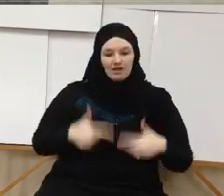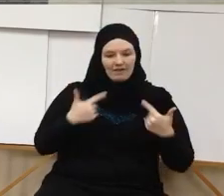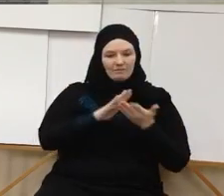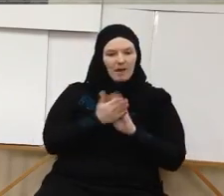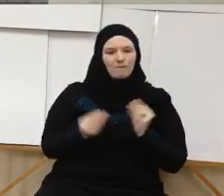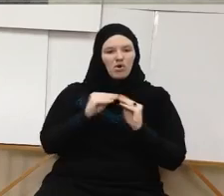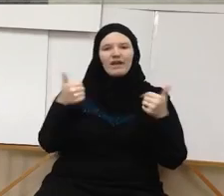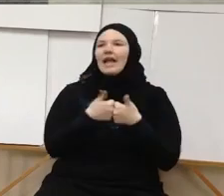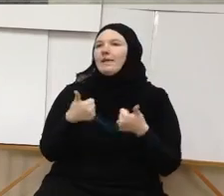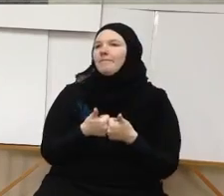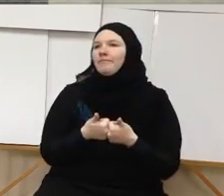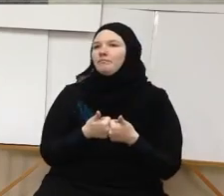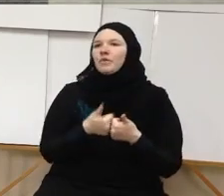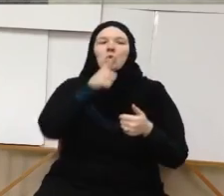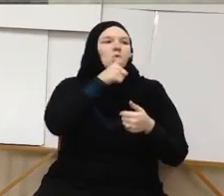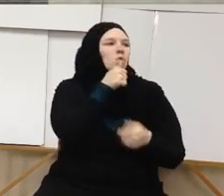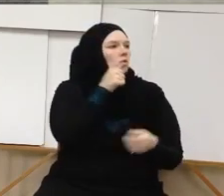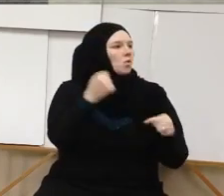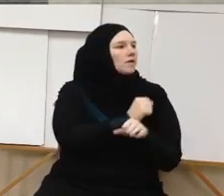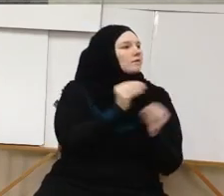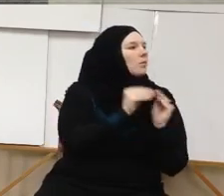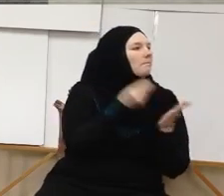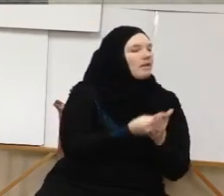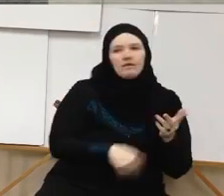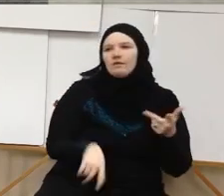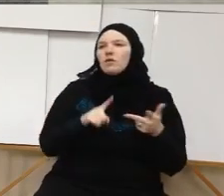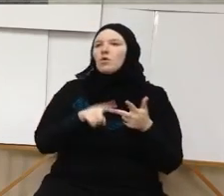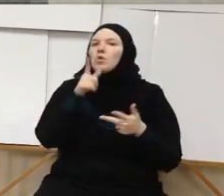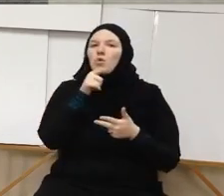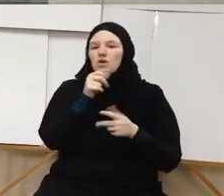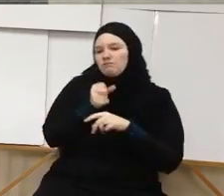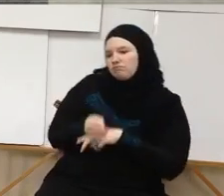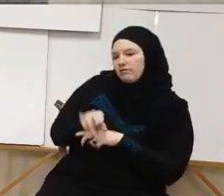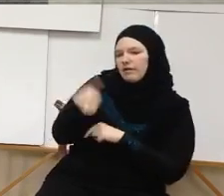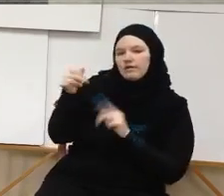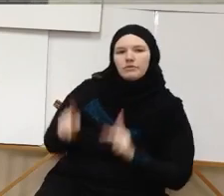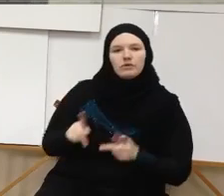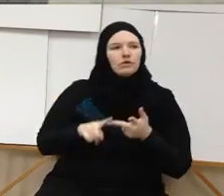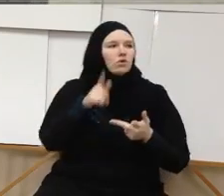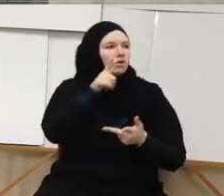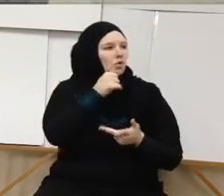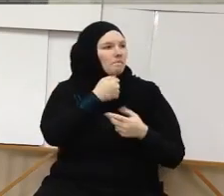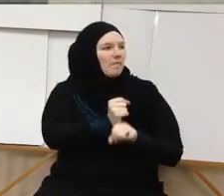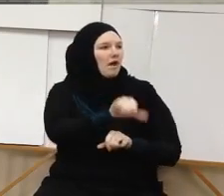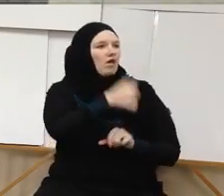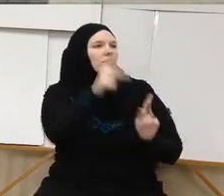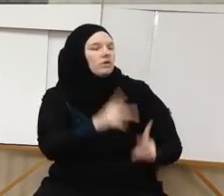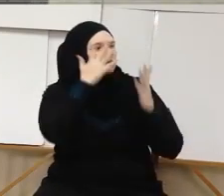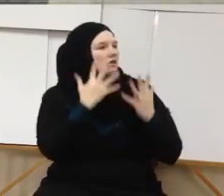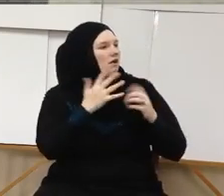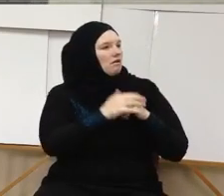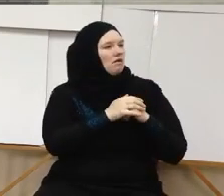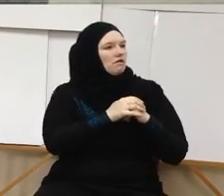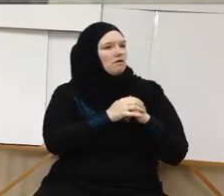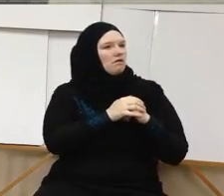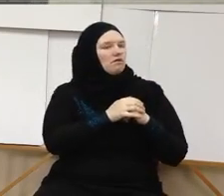who turns the other sad, who defeats the other, and who wins against the other, instead of where